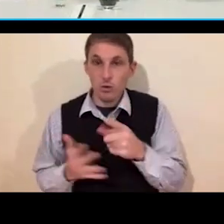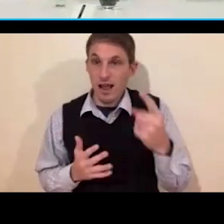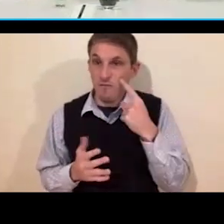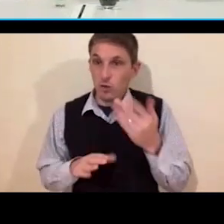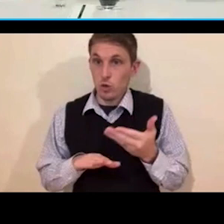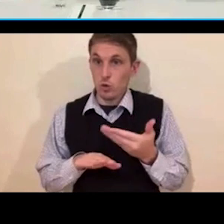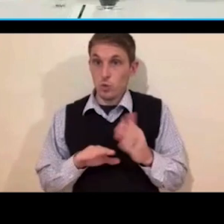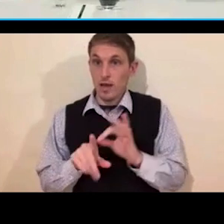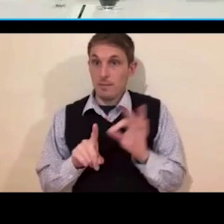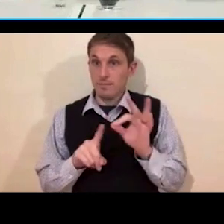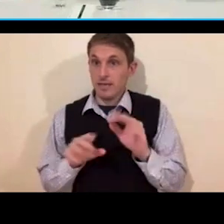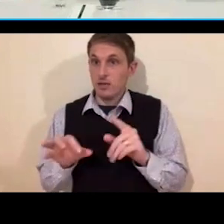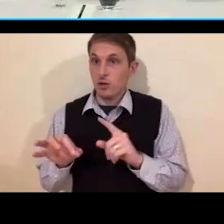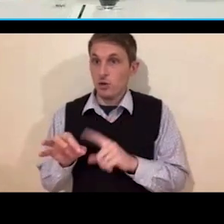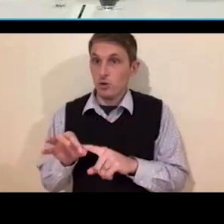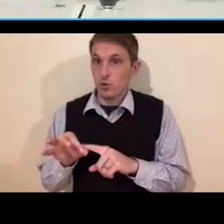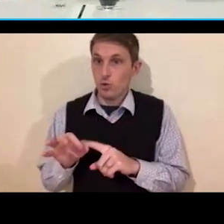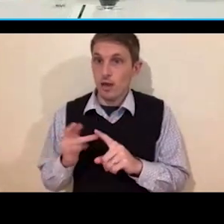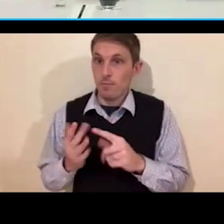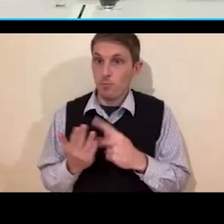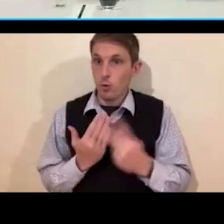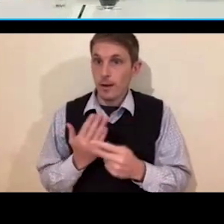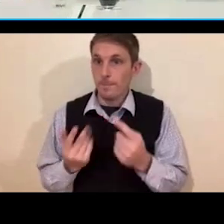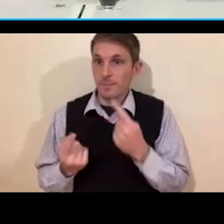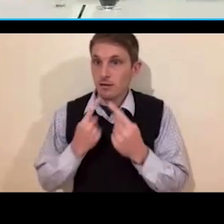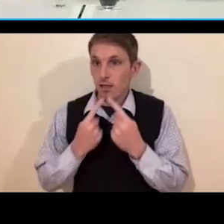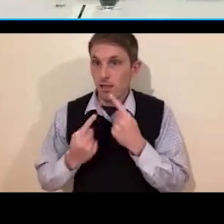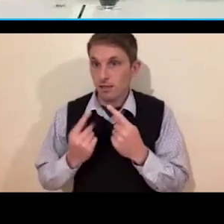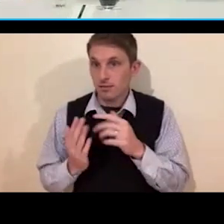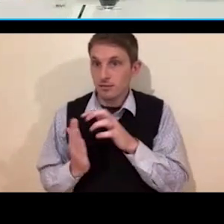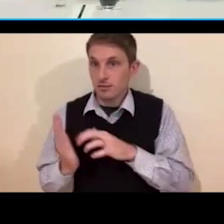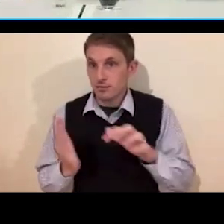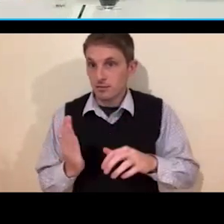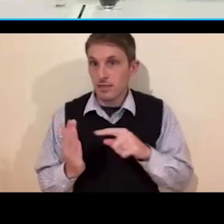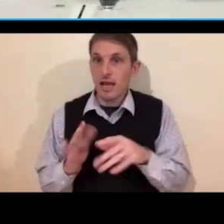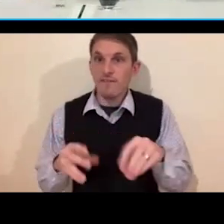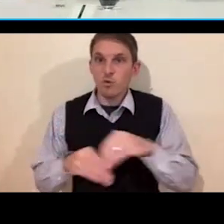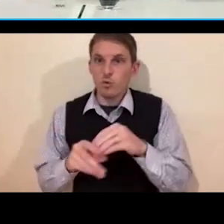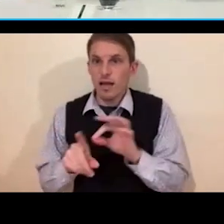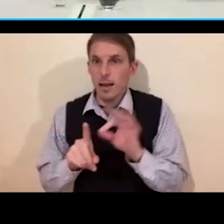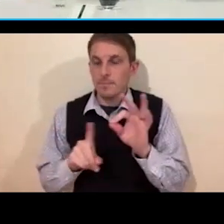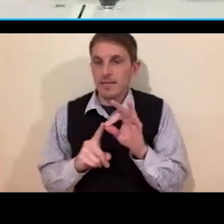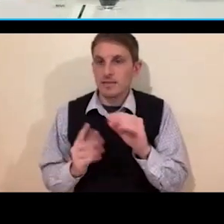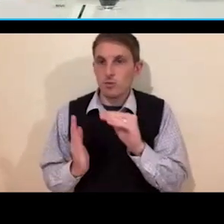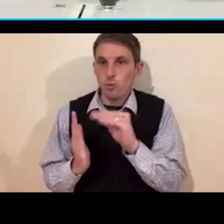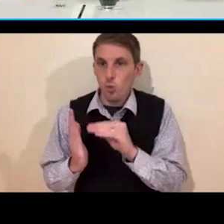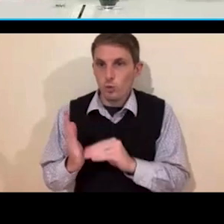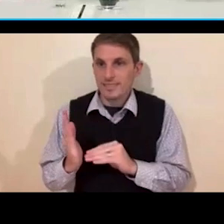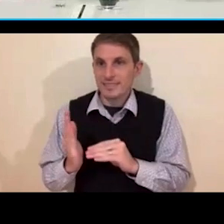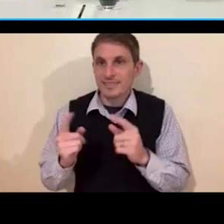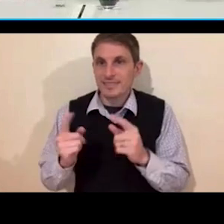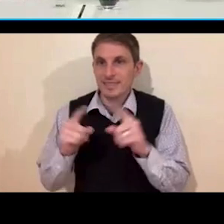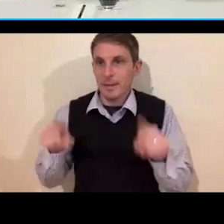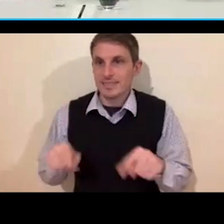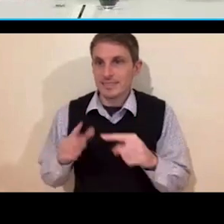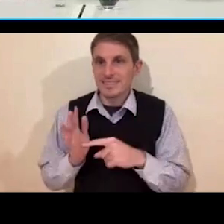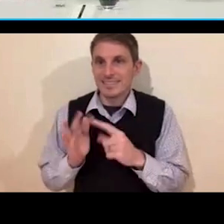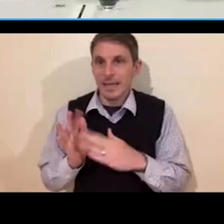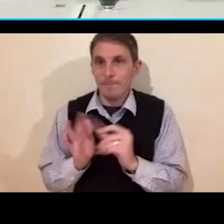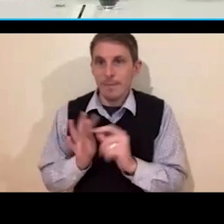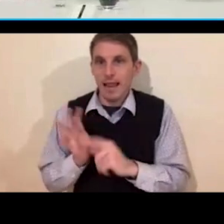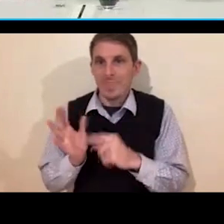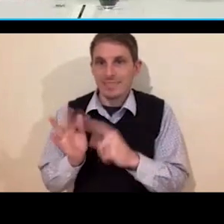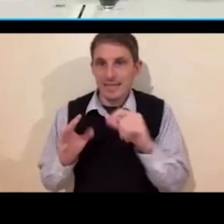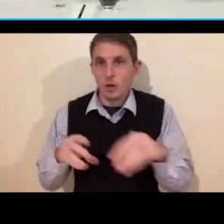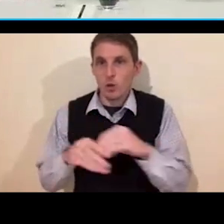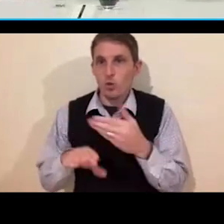updated QI program materials, which of course include updated recording or data templates to include the